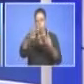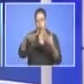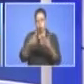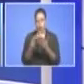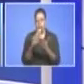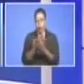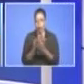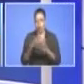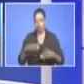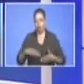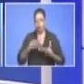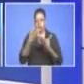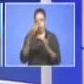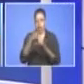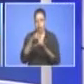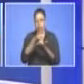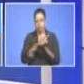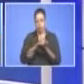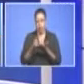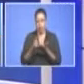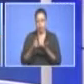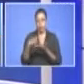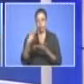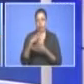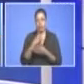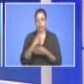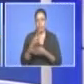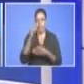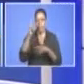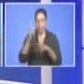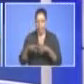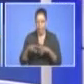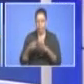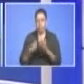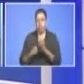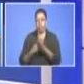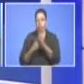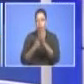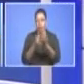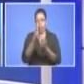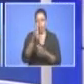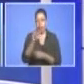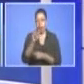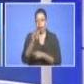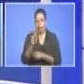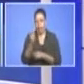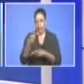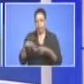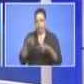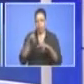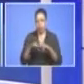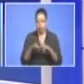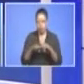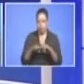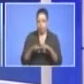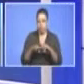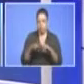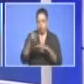this week, Robinson says he cannot support the increase in value-added tax after being advised by his